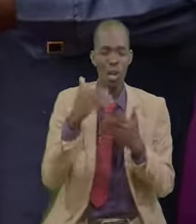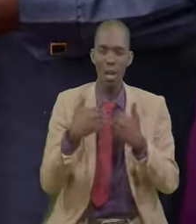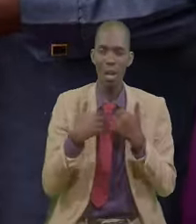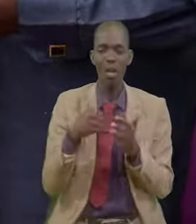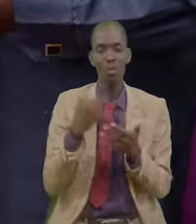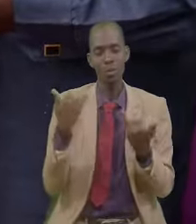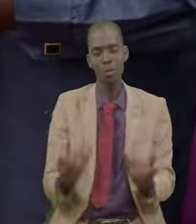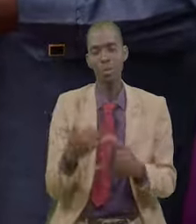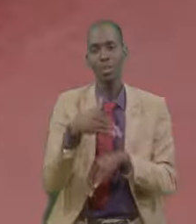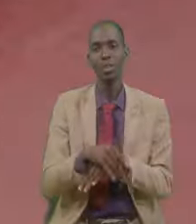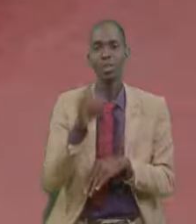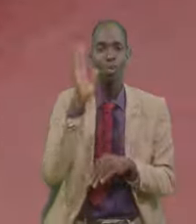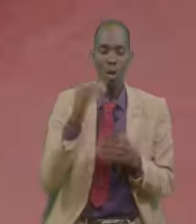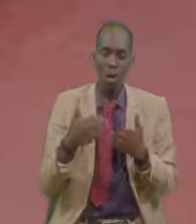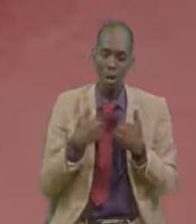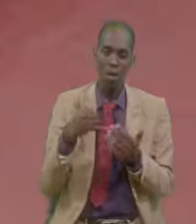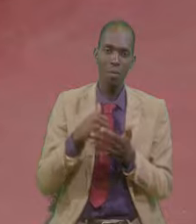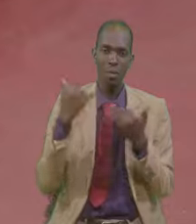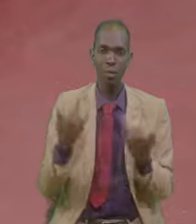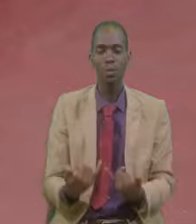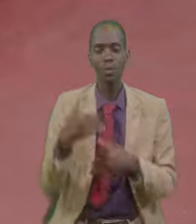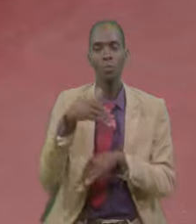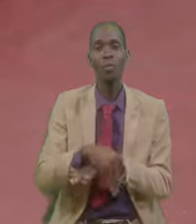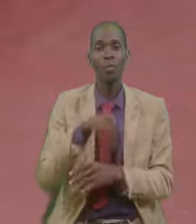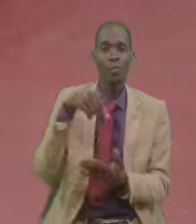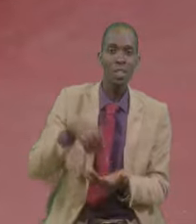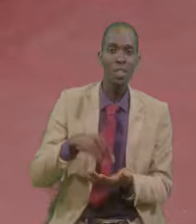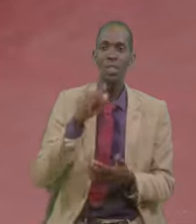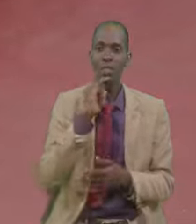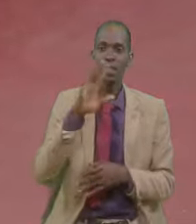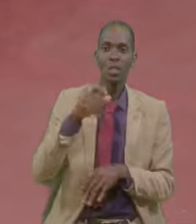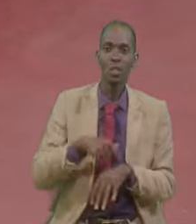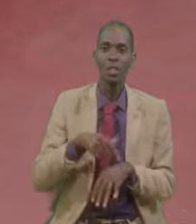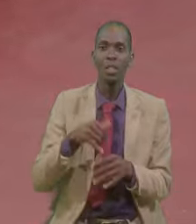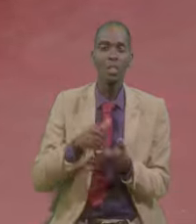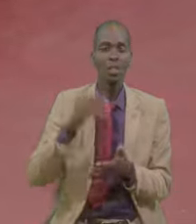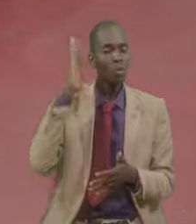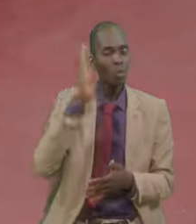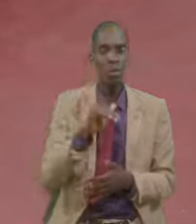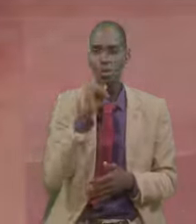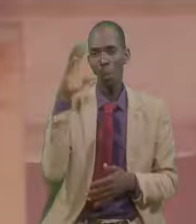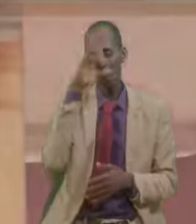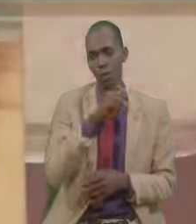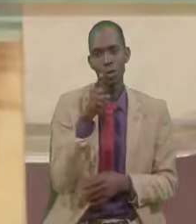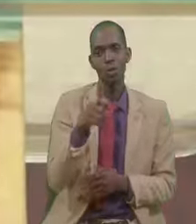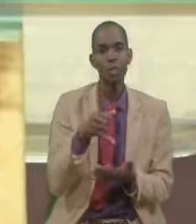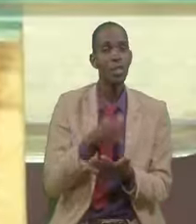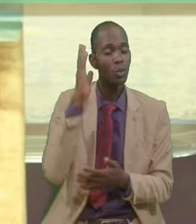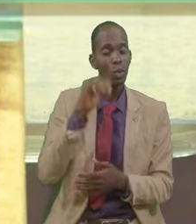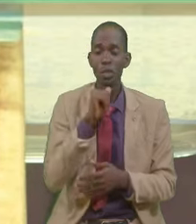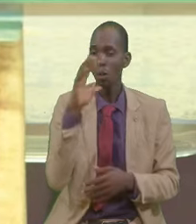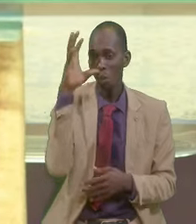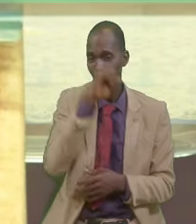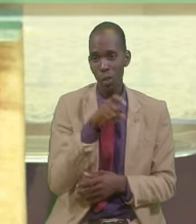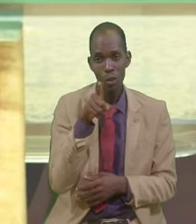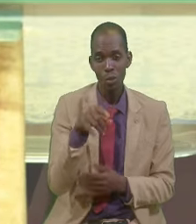You have it tonight. You have it tonight. This is the moment. It will not pass you by. It will not pass you by.